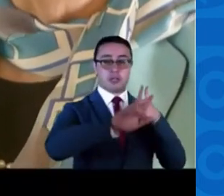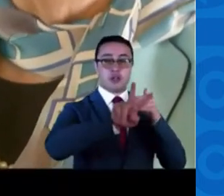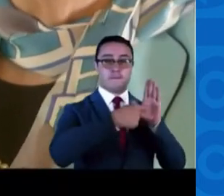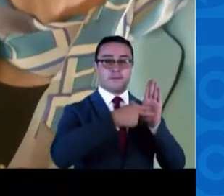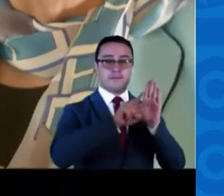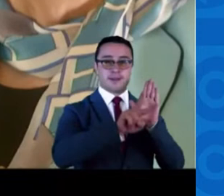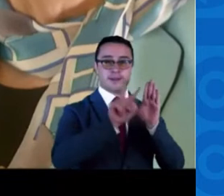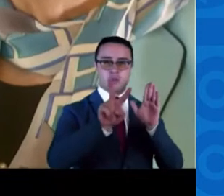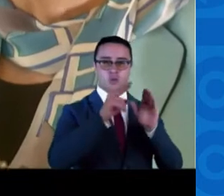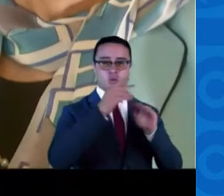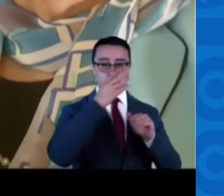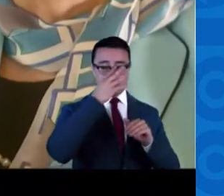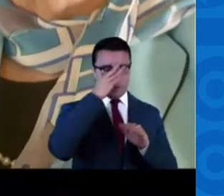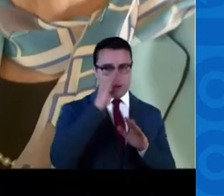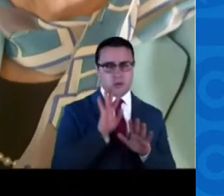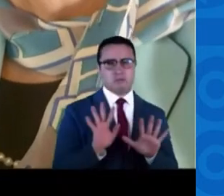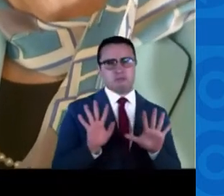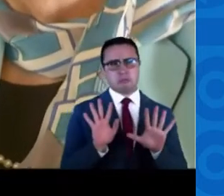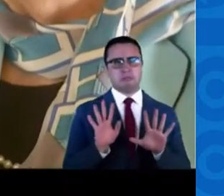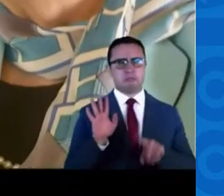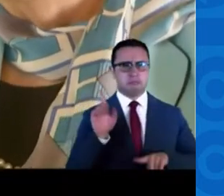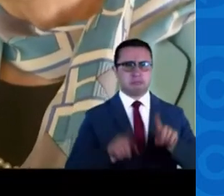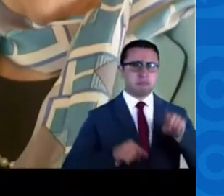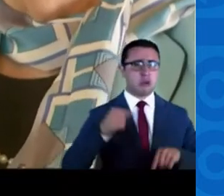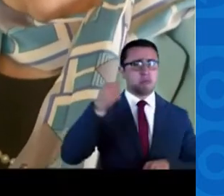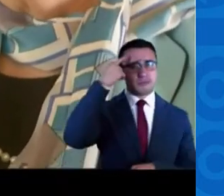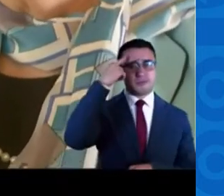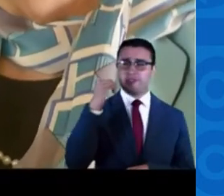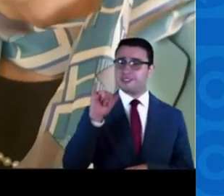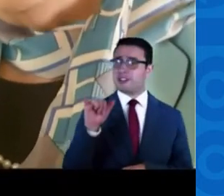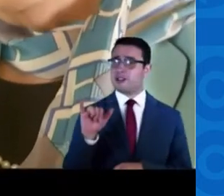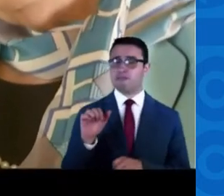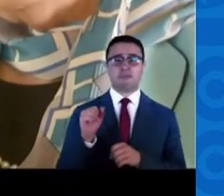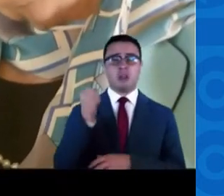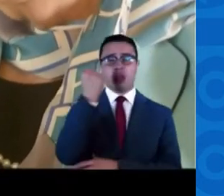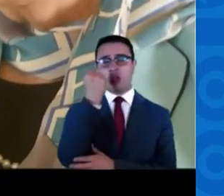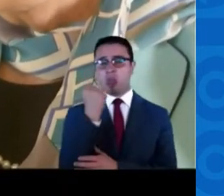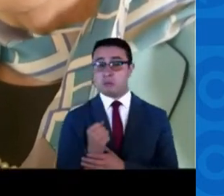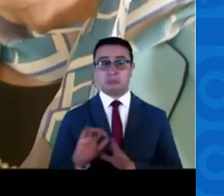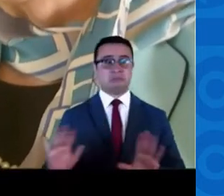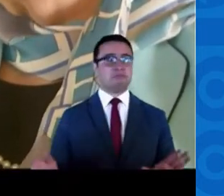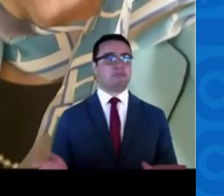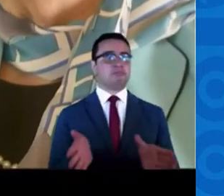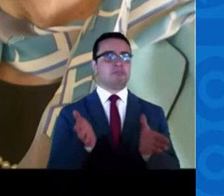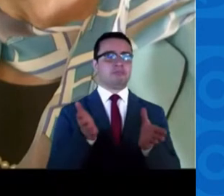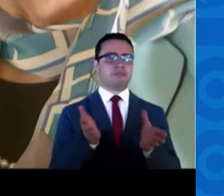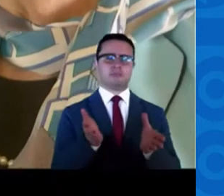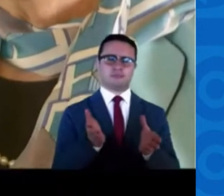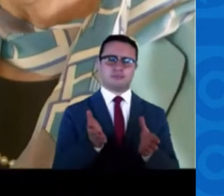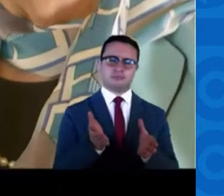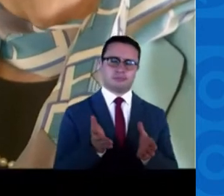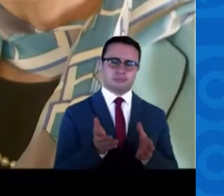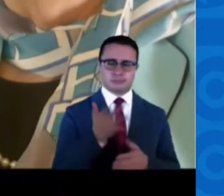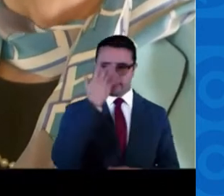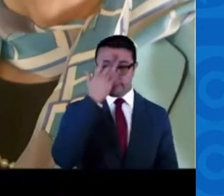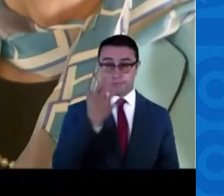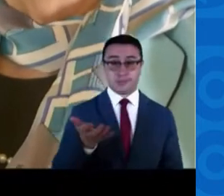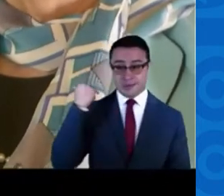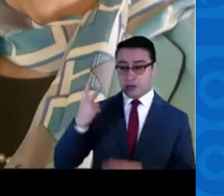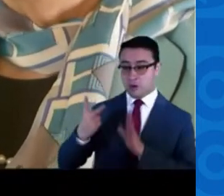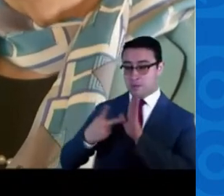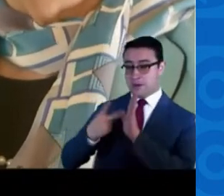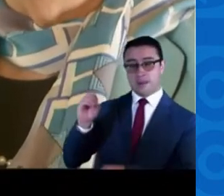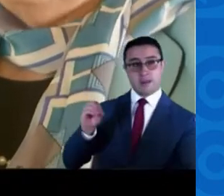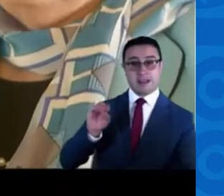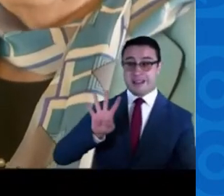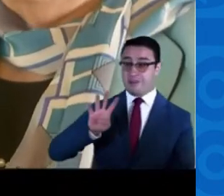2.9% in 2022. And we could say that we are on the path to recovery, but this is not so because